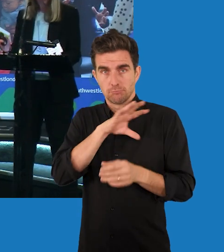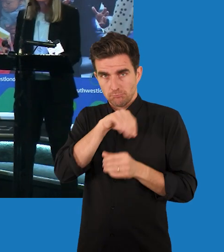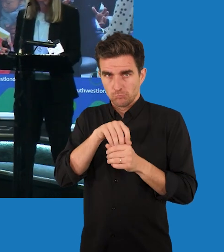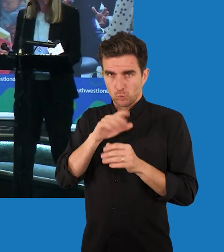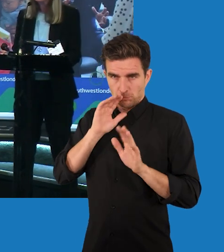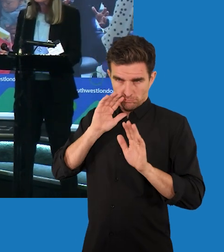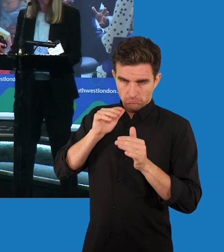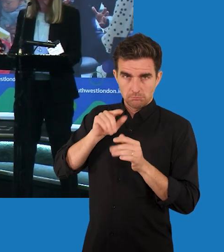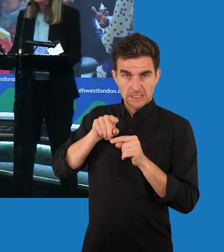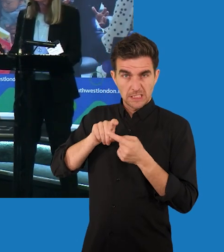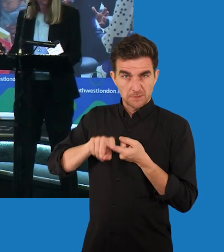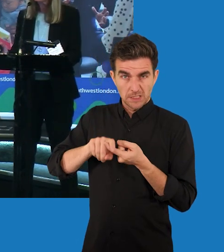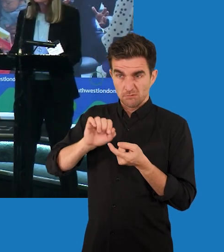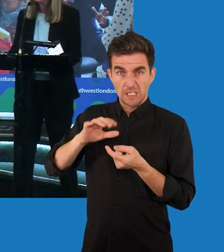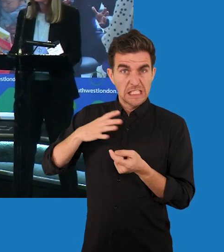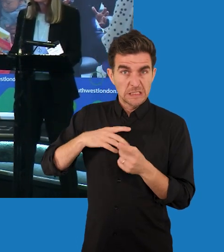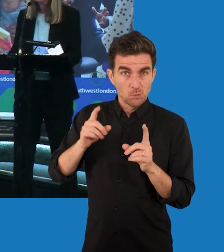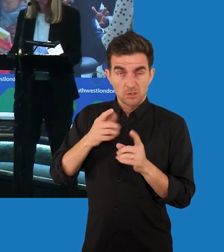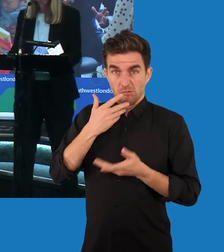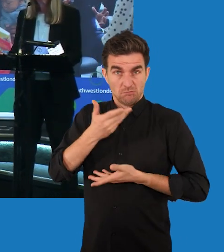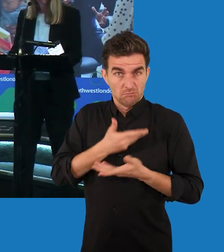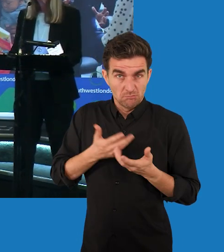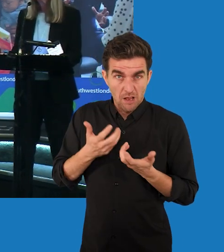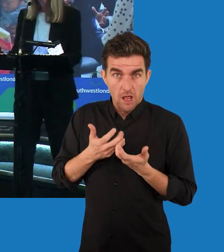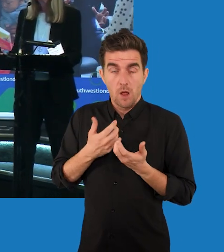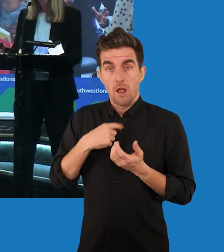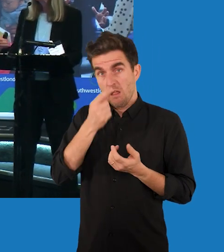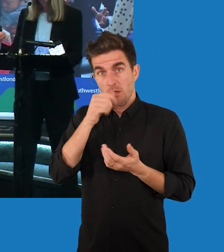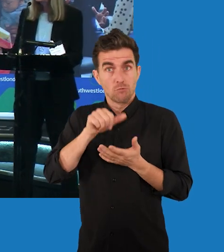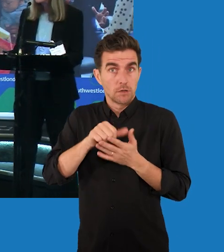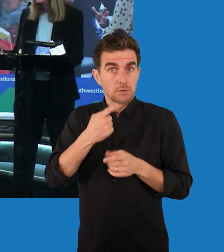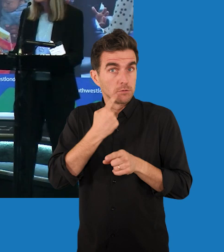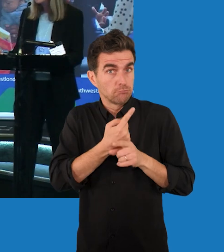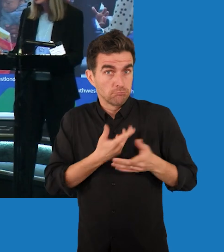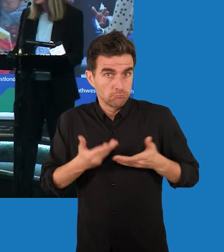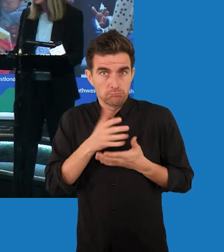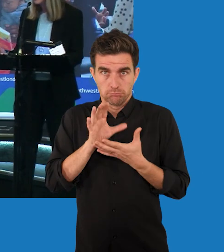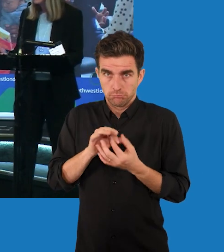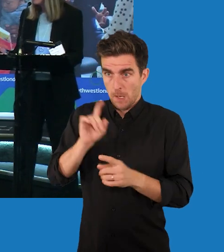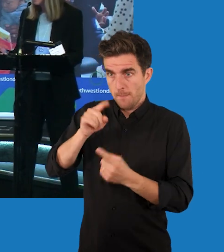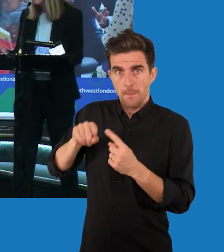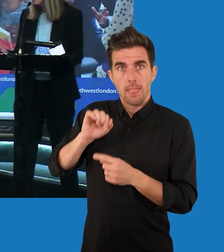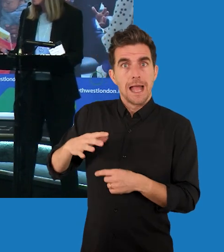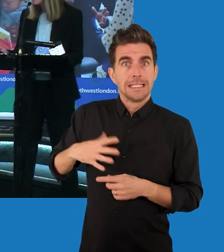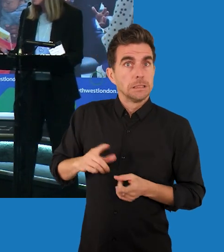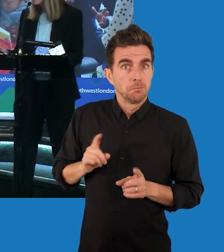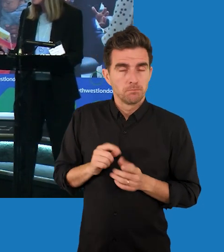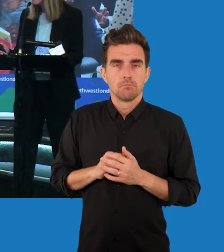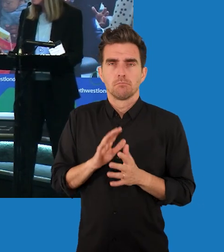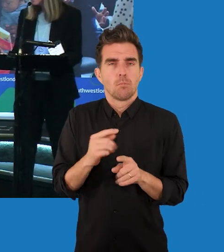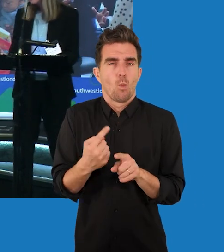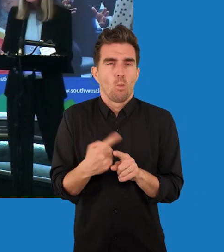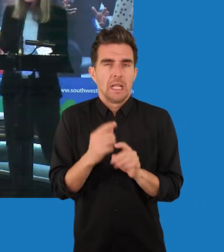attend, depending on the needs of the person who are being discussed, so that we can have the right conversation around that person's